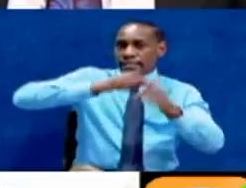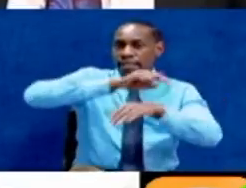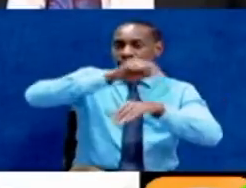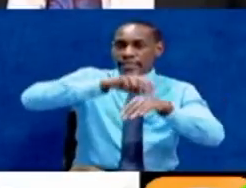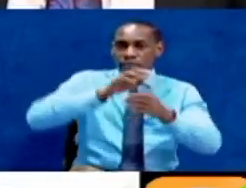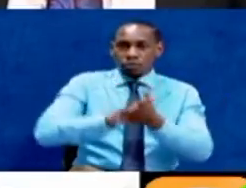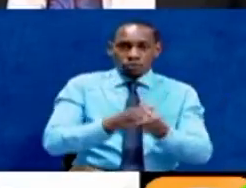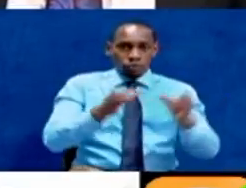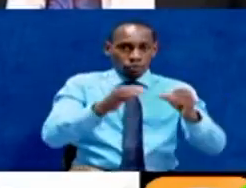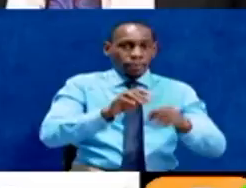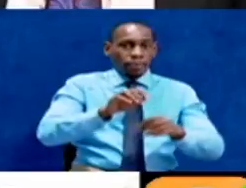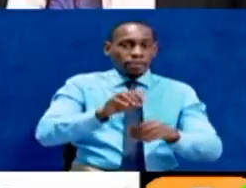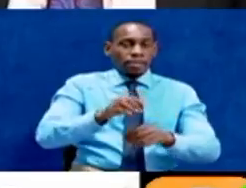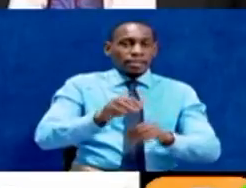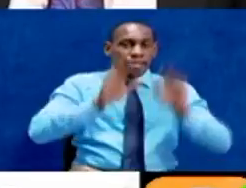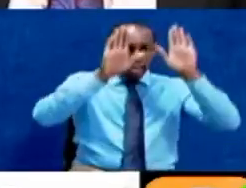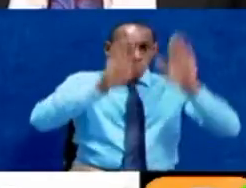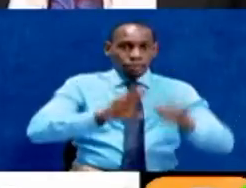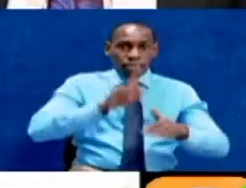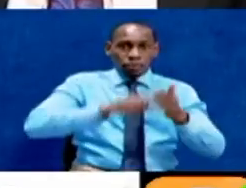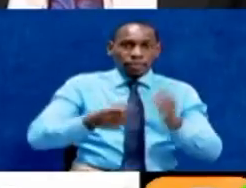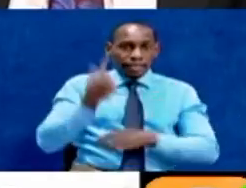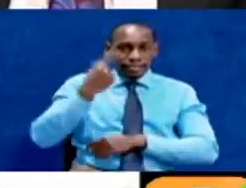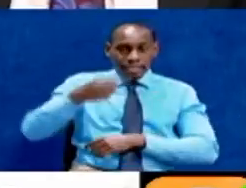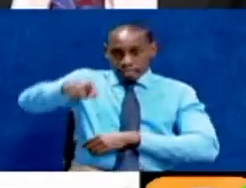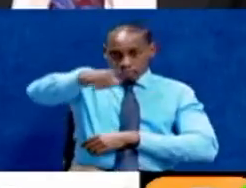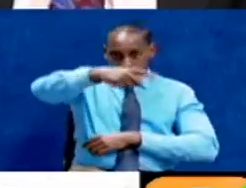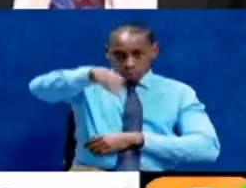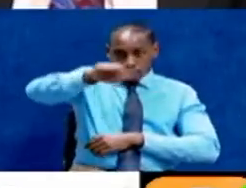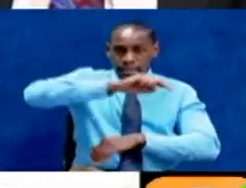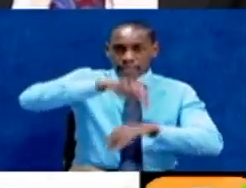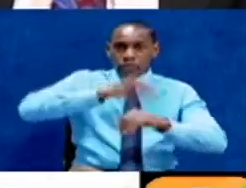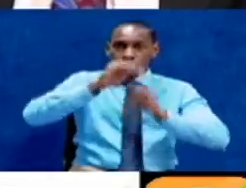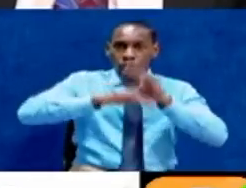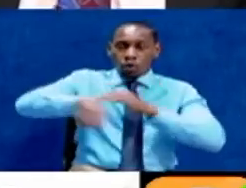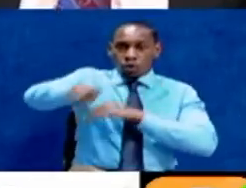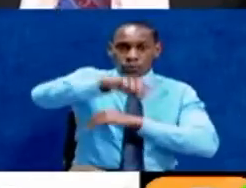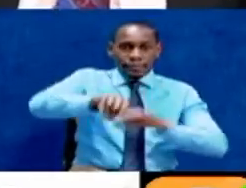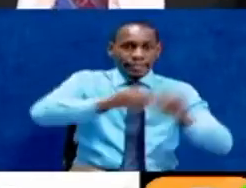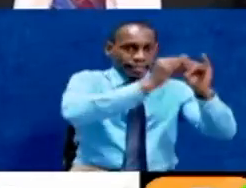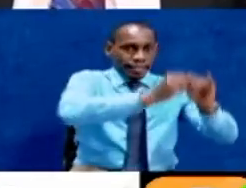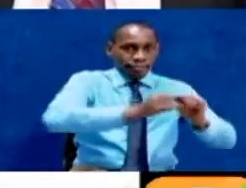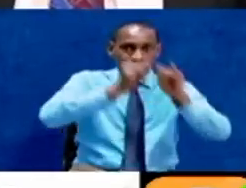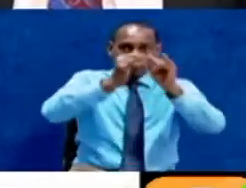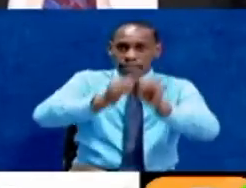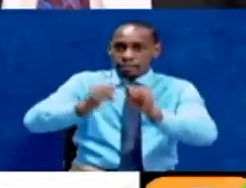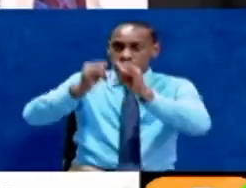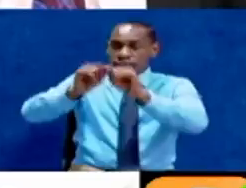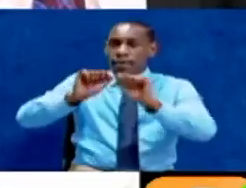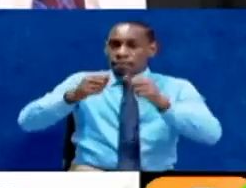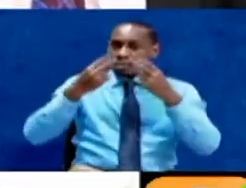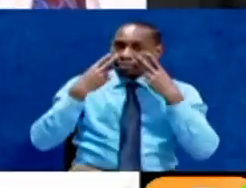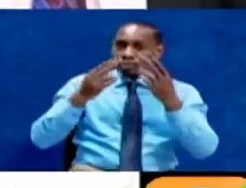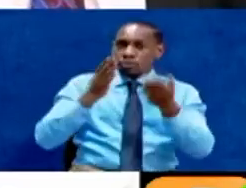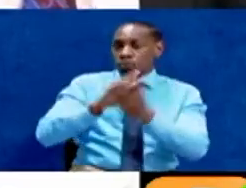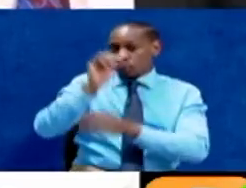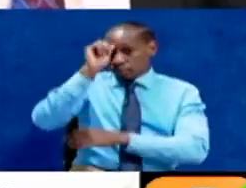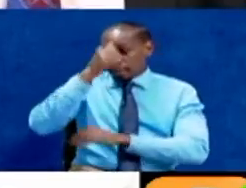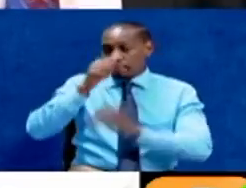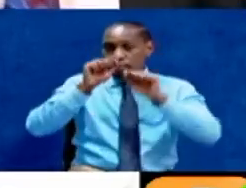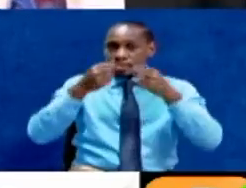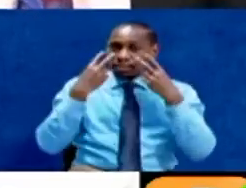think it's important for them to understand that we are the nation. We, all of us, as individuals, and we can see and we are smart and we can see